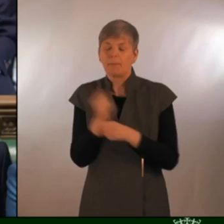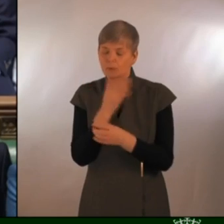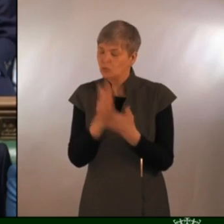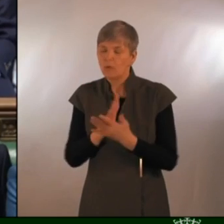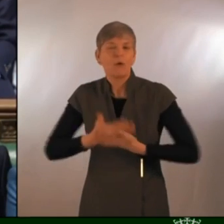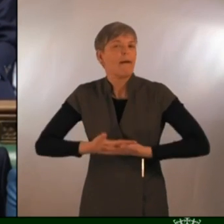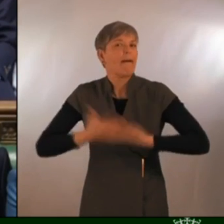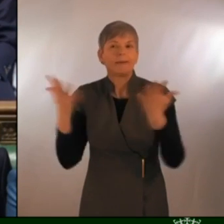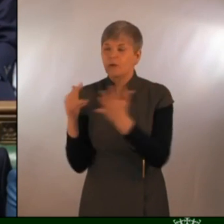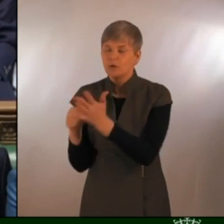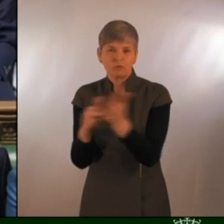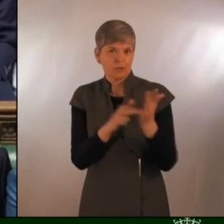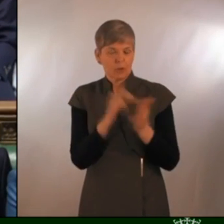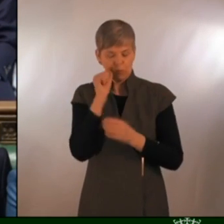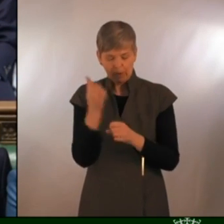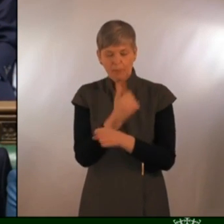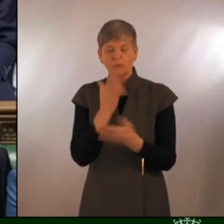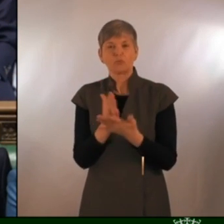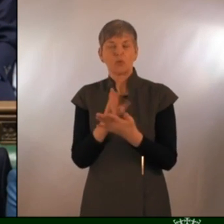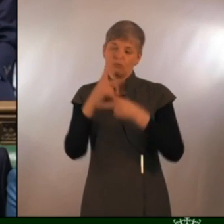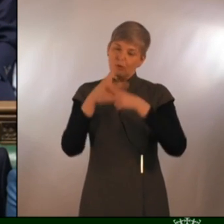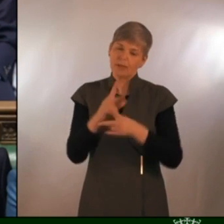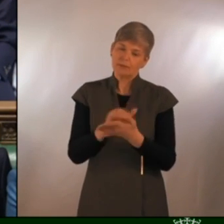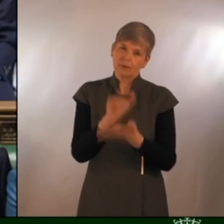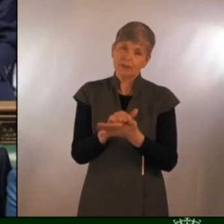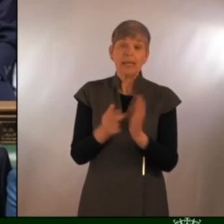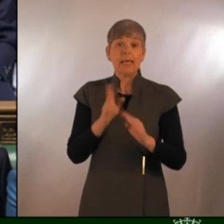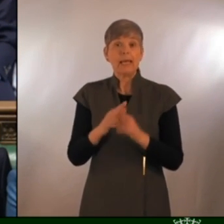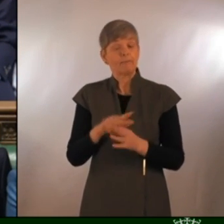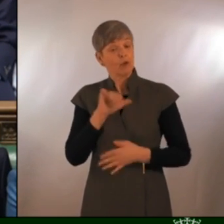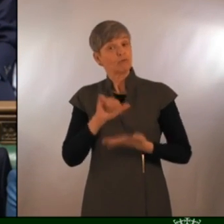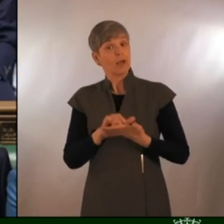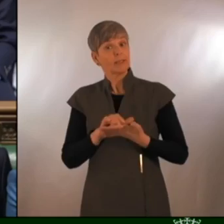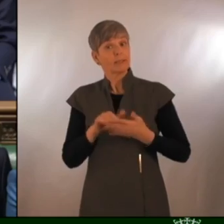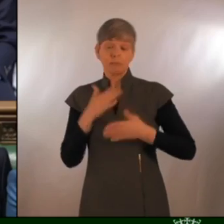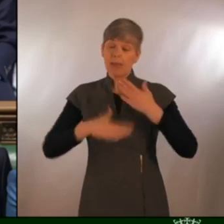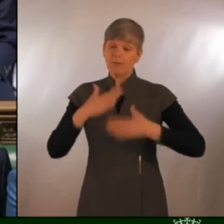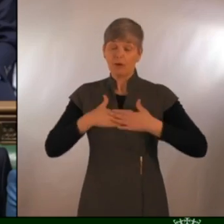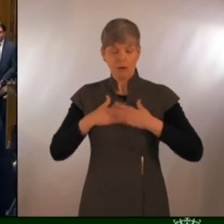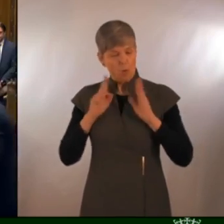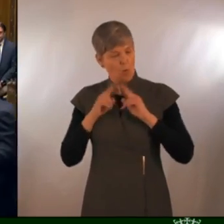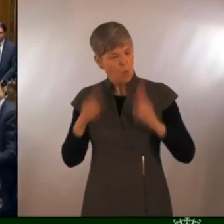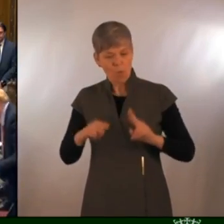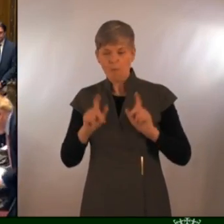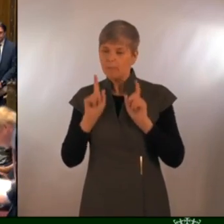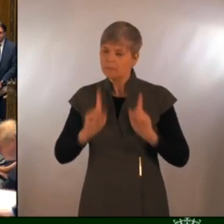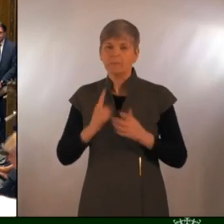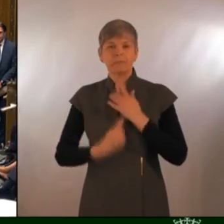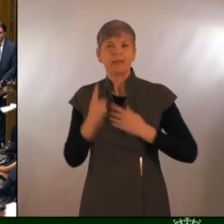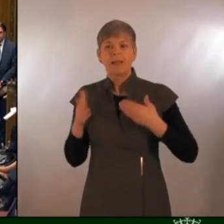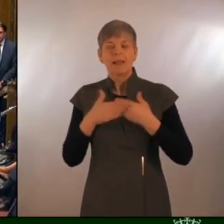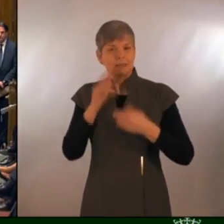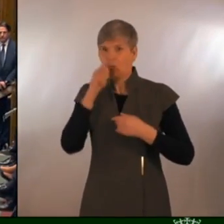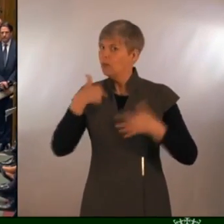need, and nobody who does the right thing by staying at home is penalised. Jeremy